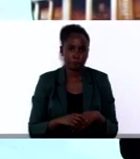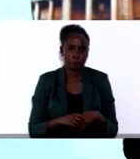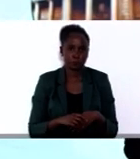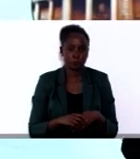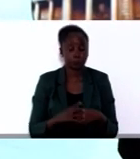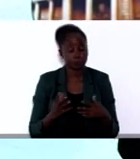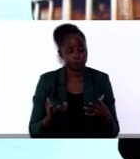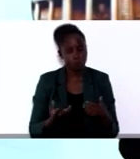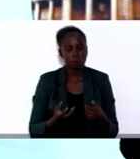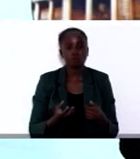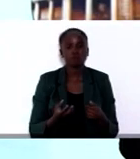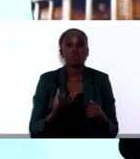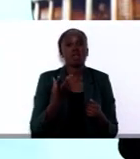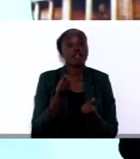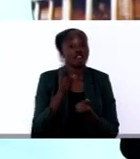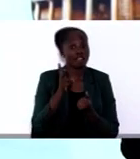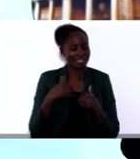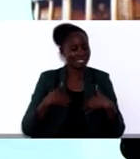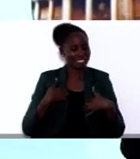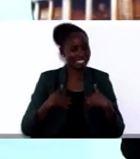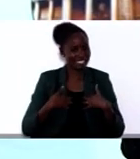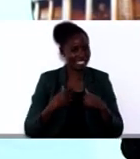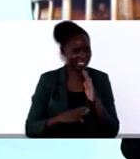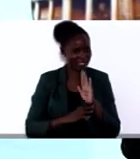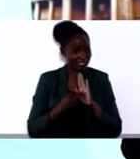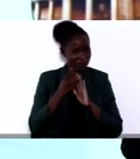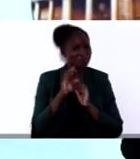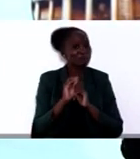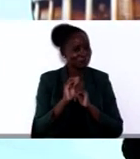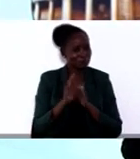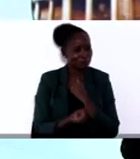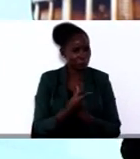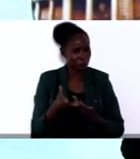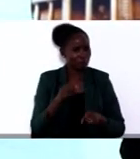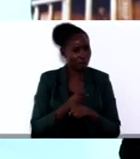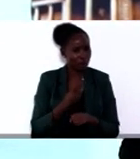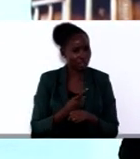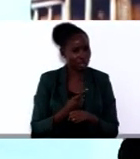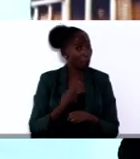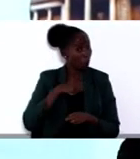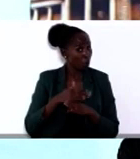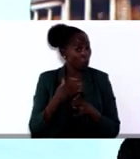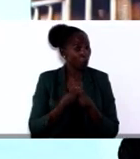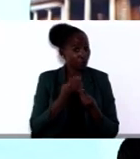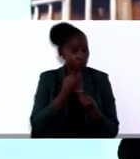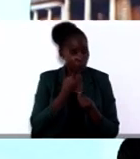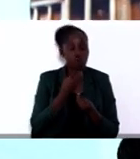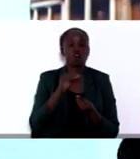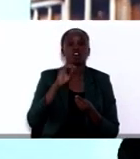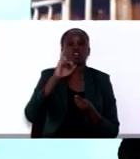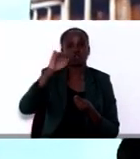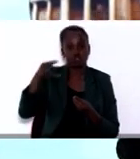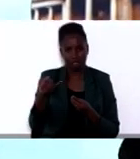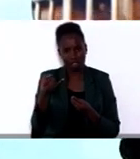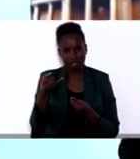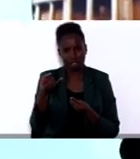There is an additional exciting development taking place in Gauteng. We are working with the University of Johannesburg to